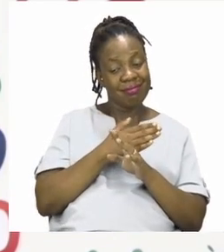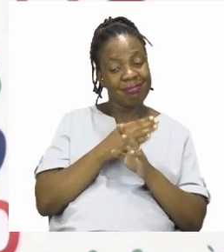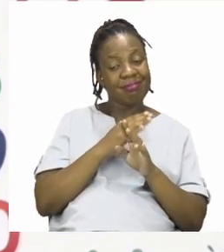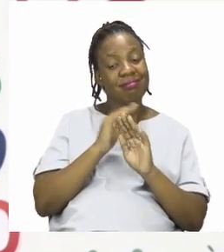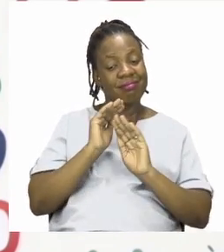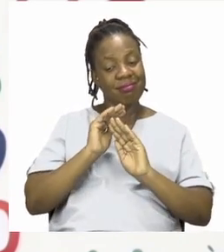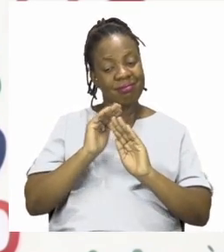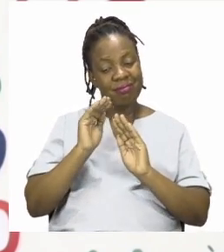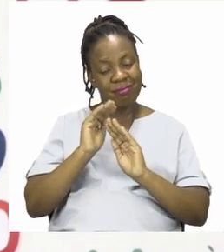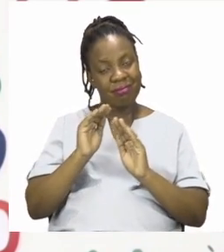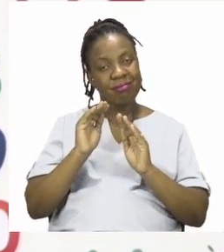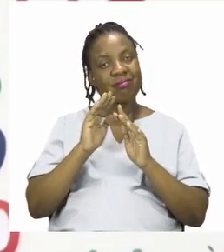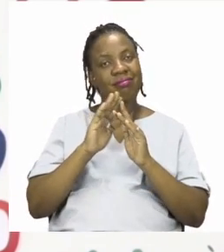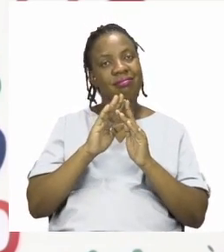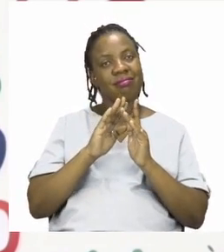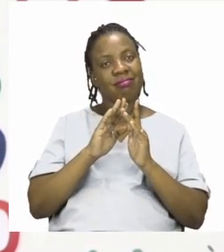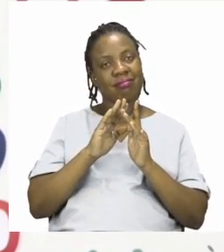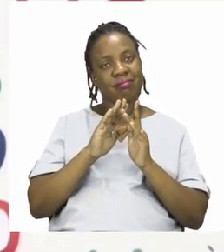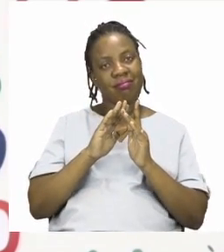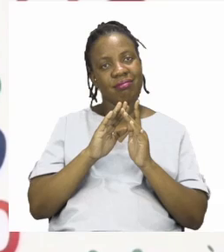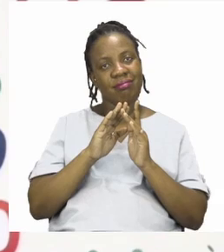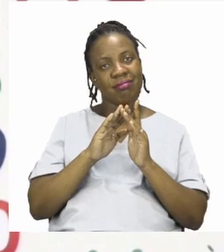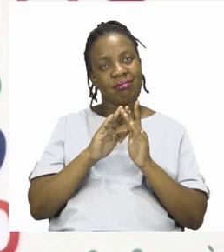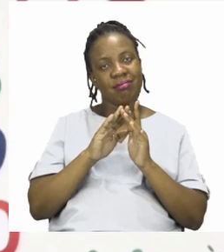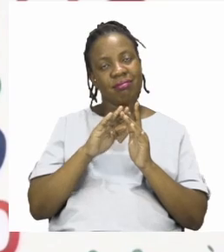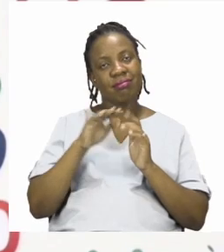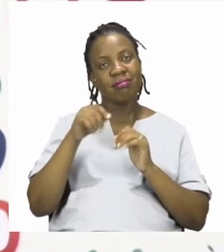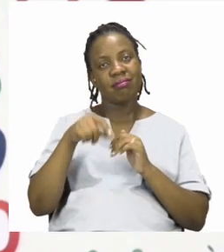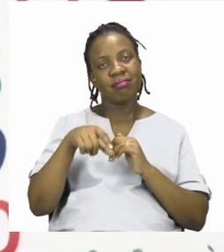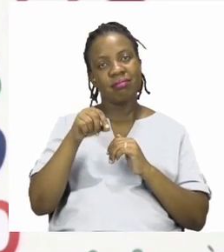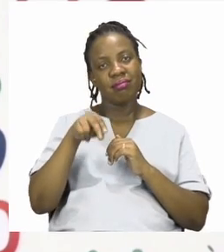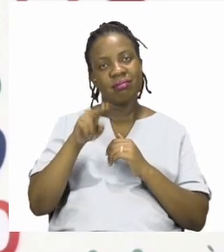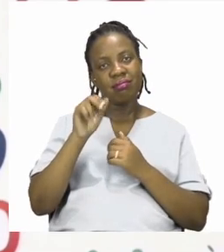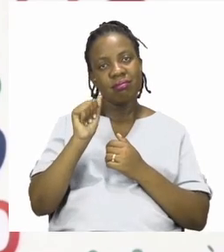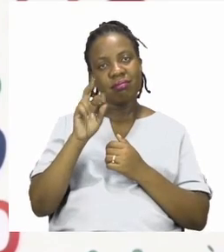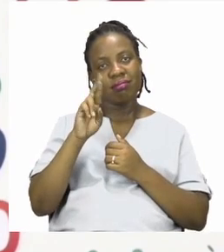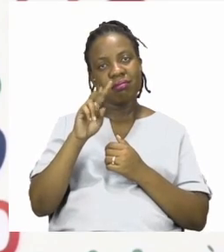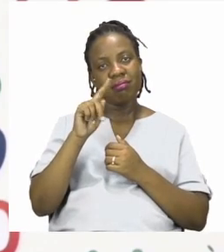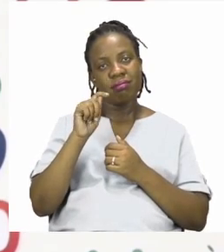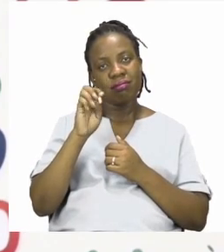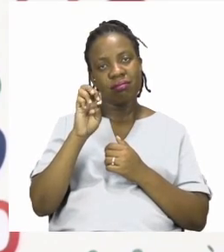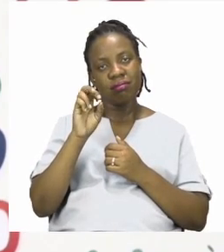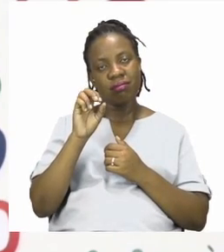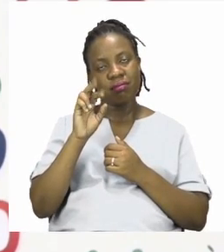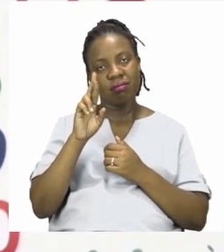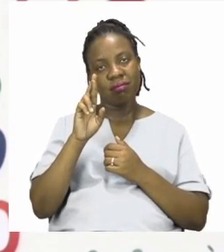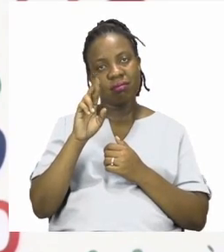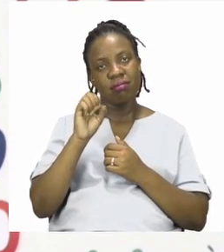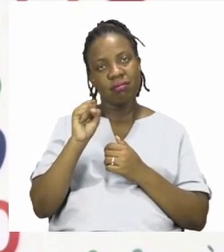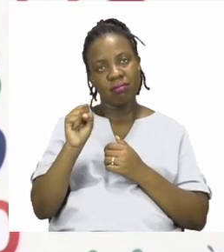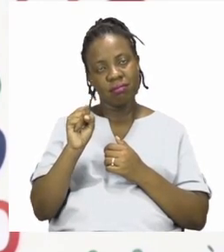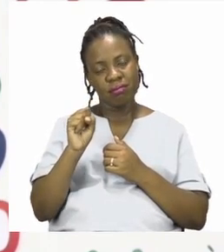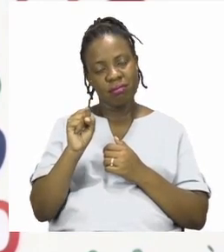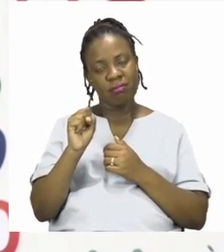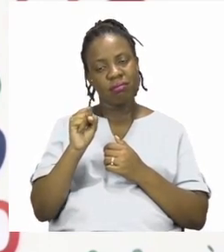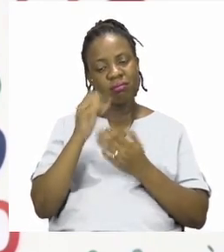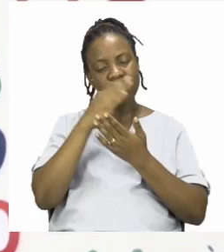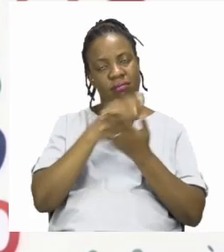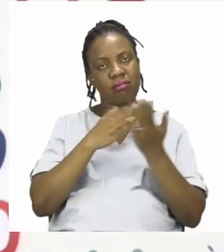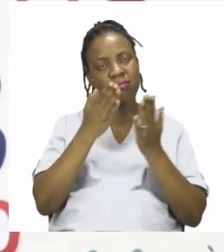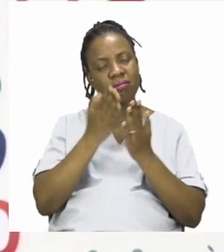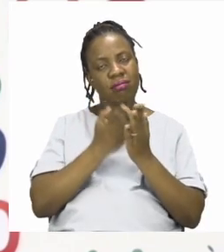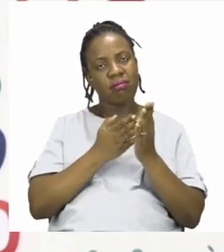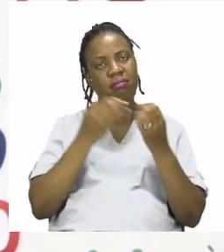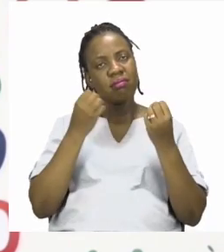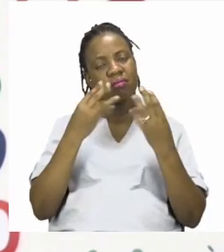4. So how many shapes do we have? How many parts of the circle do we have? We have 1, 2, 3,